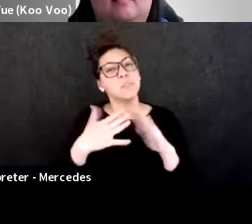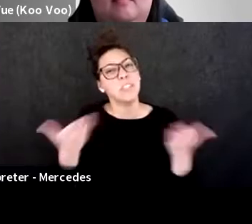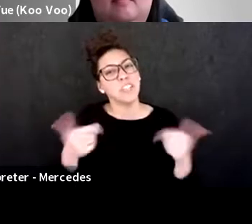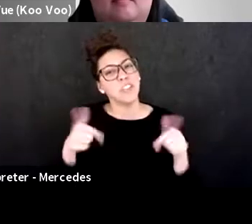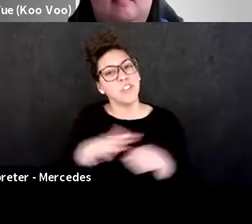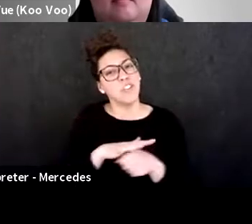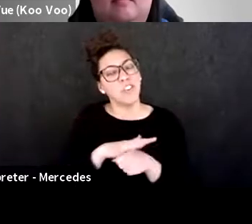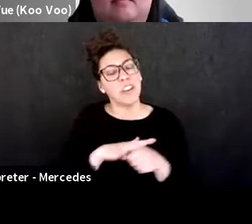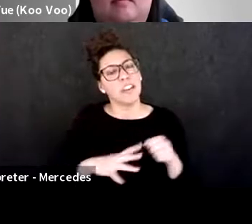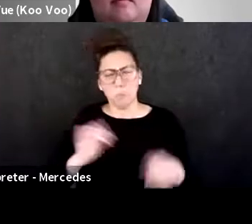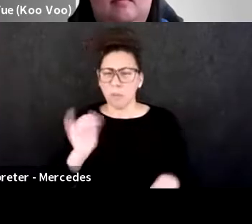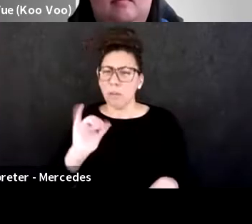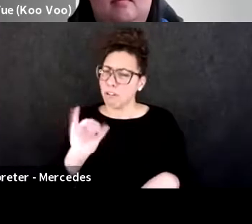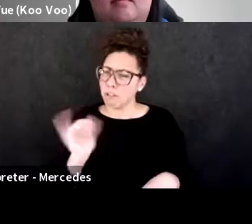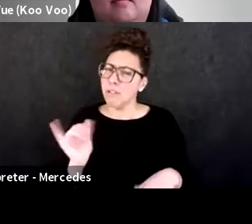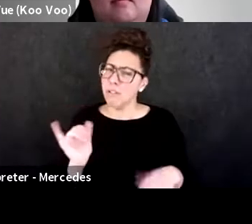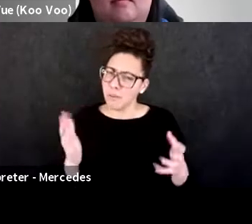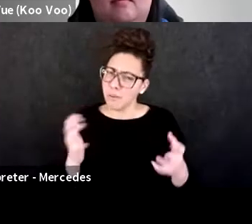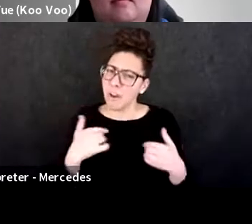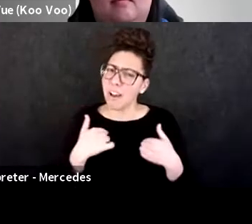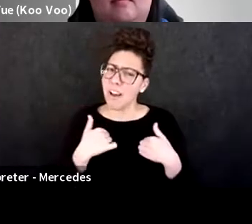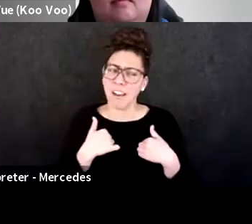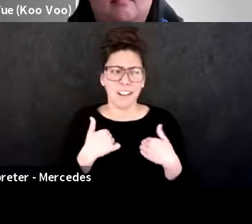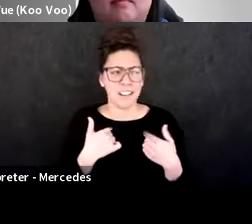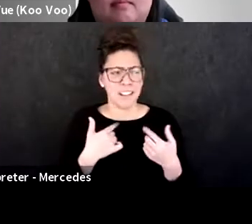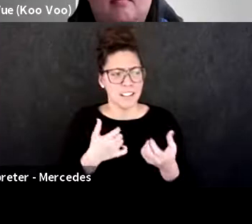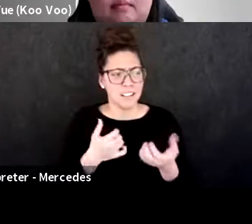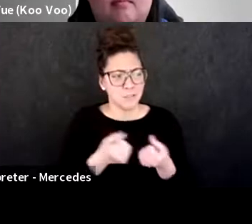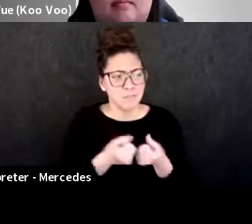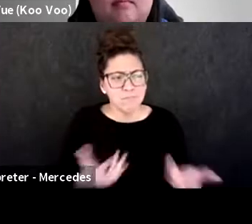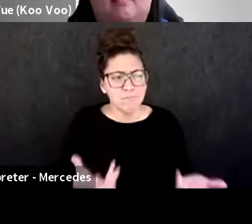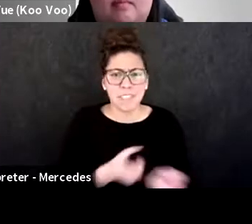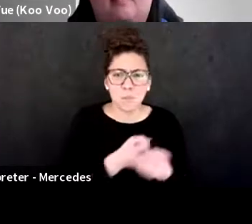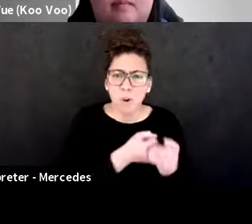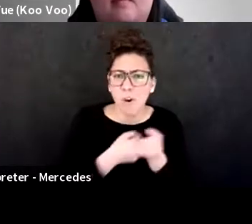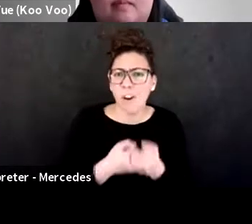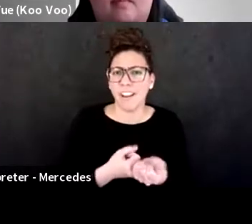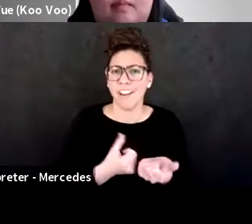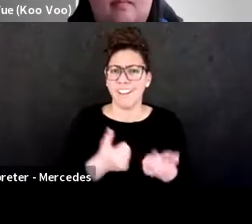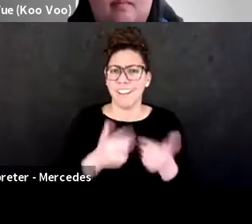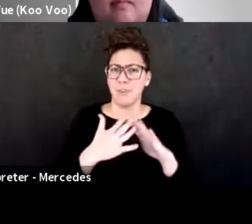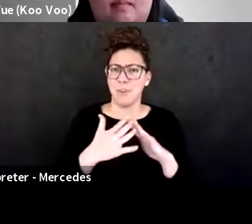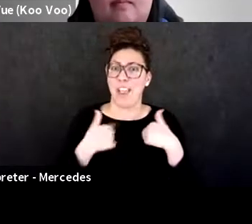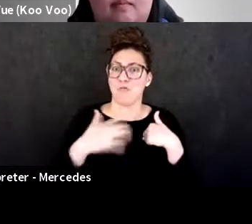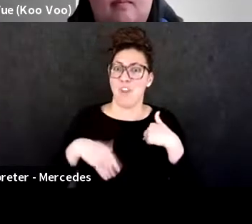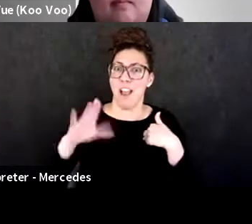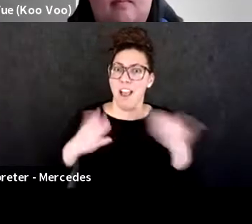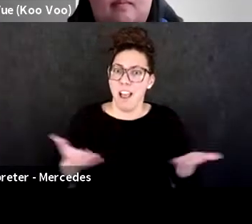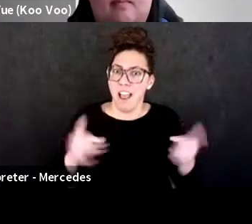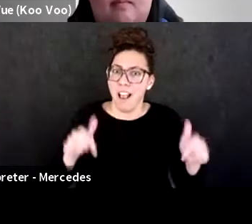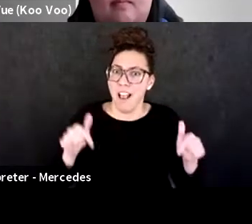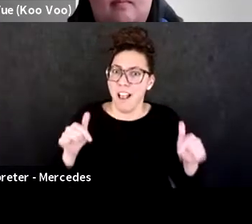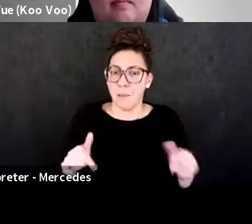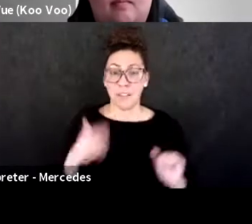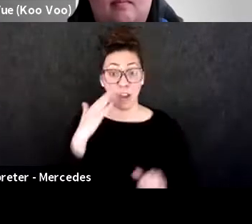wanted to be, you know, to contribute to the community that I grew up in, right? And I know, like, all four of you are